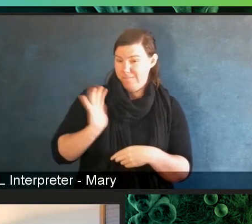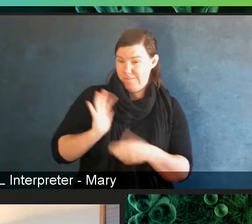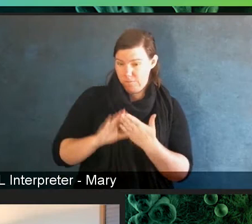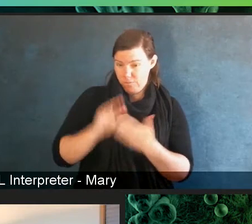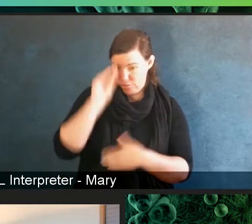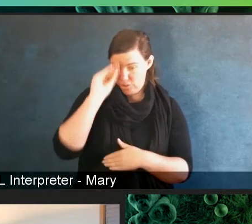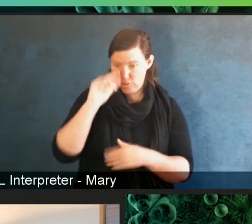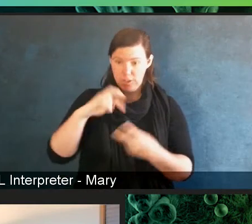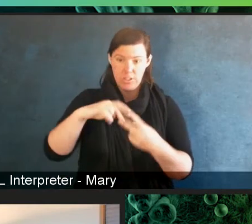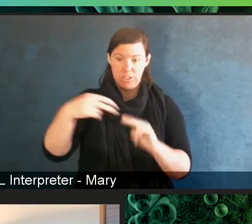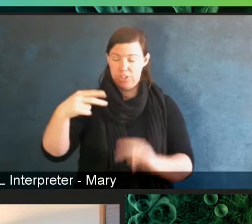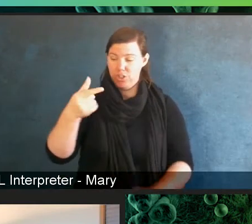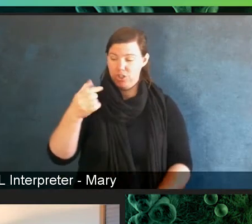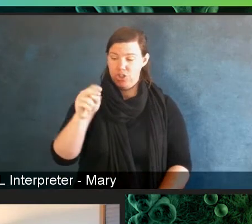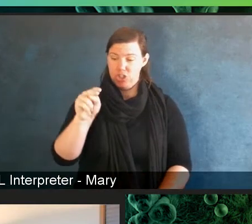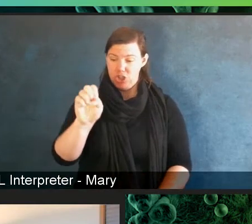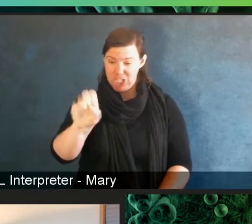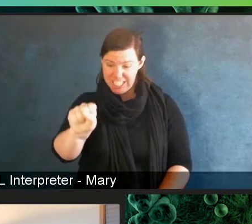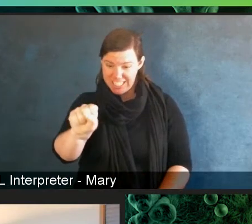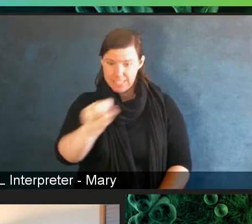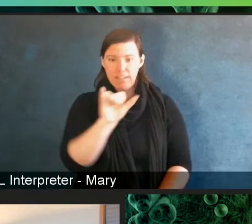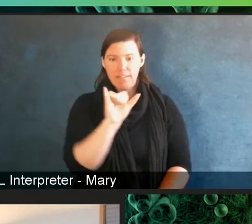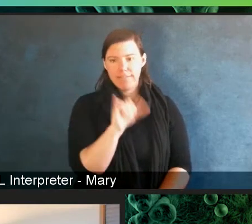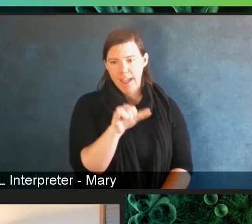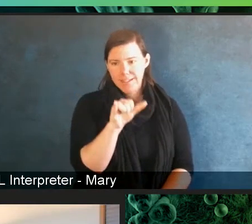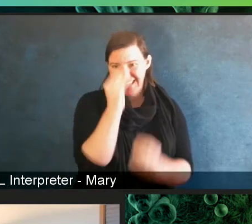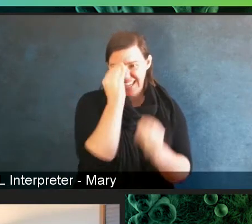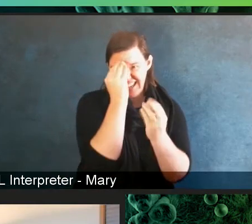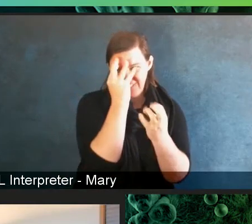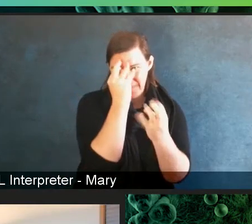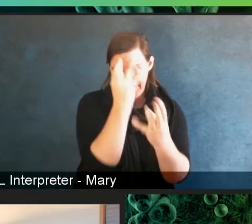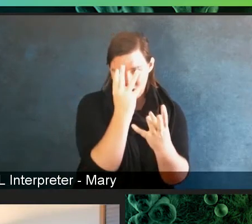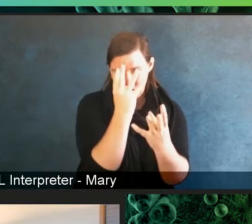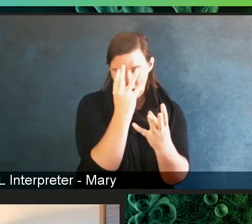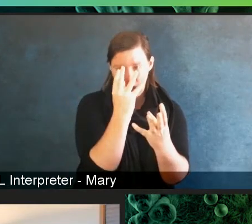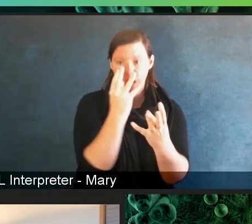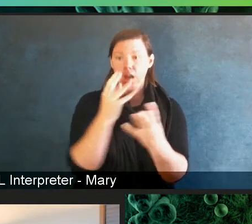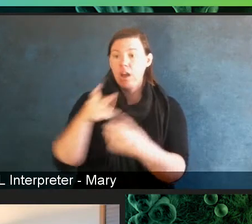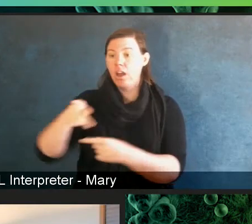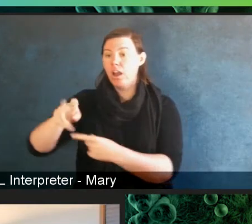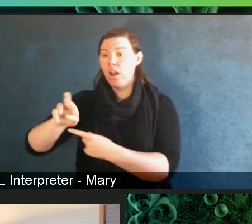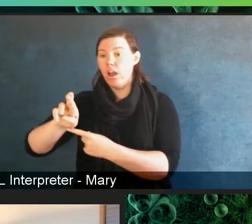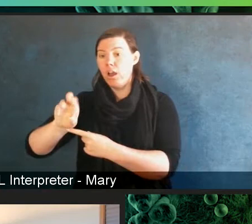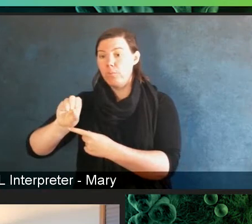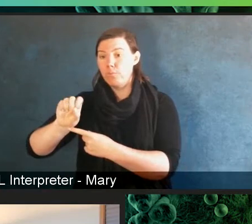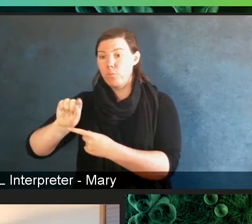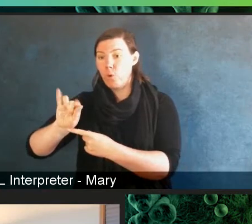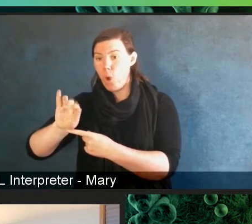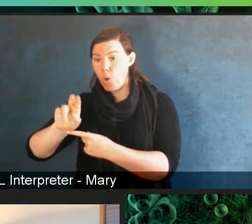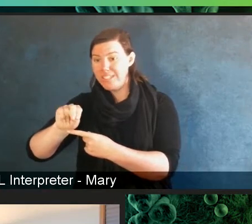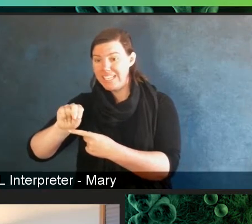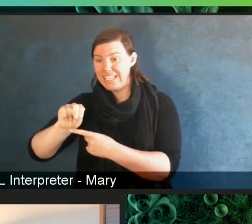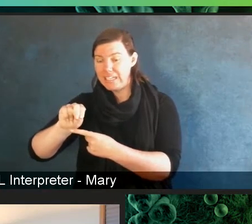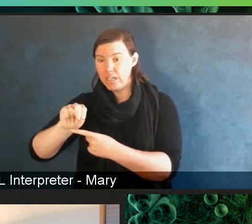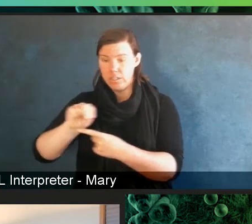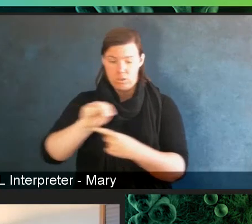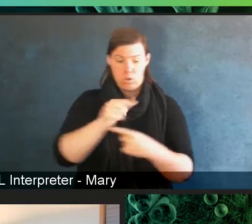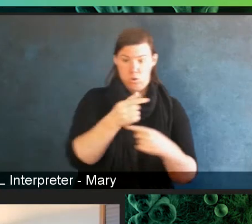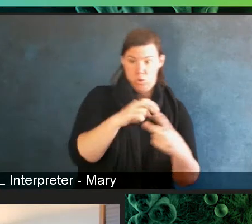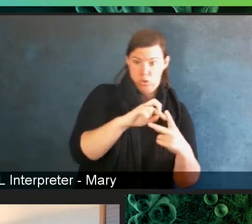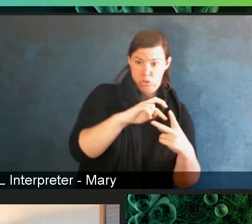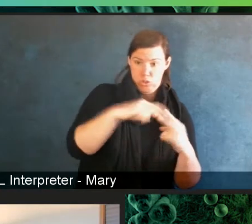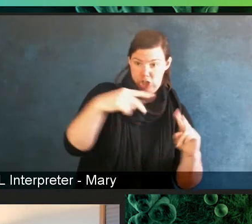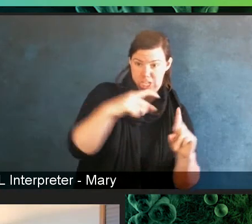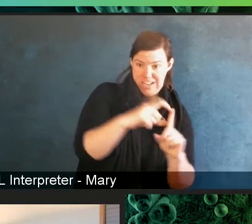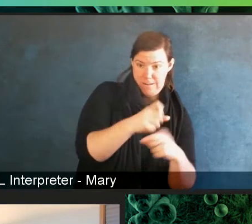dad. Proteins are what actually make up our bodies and make us who we are. But actually getting from a gene to a protein is really complicated. So one